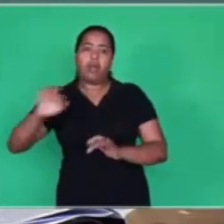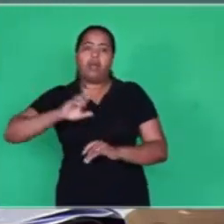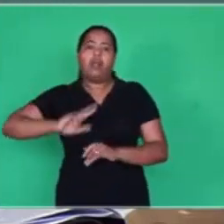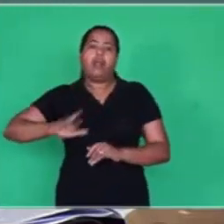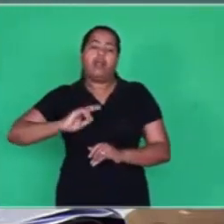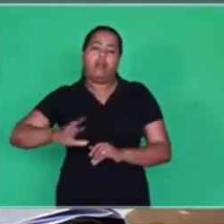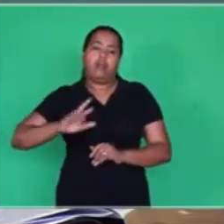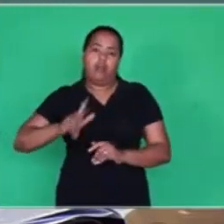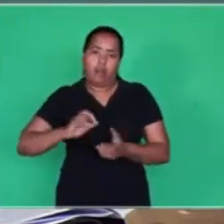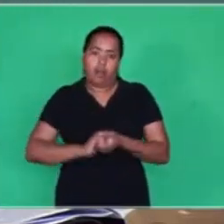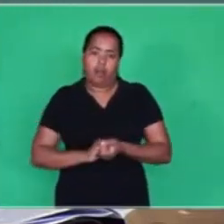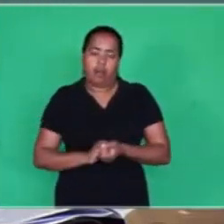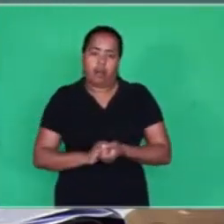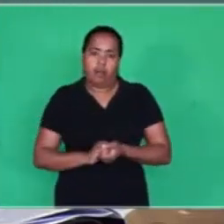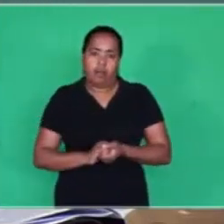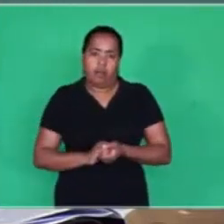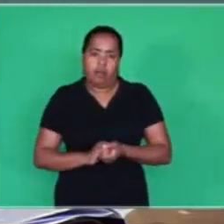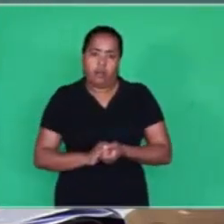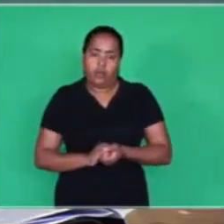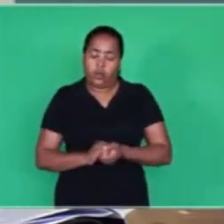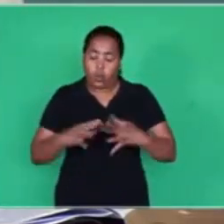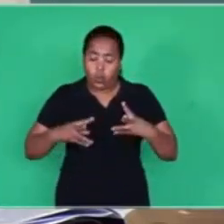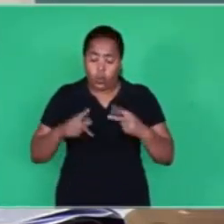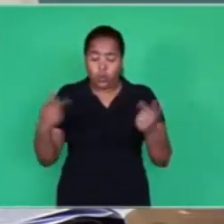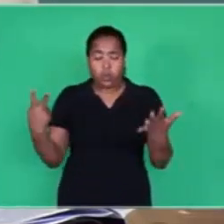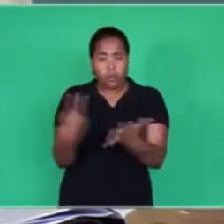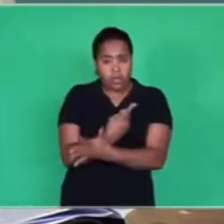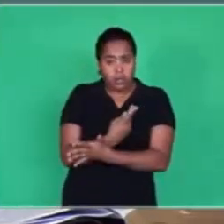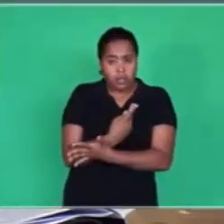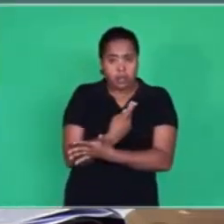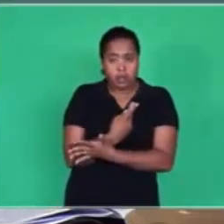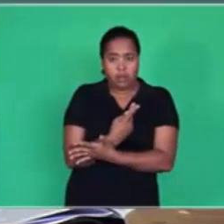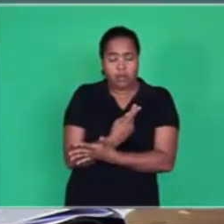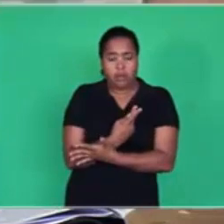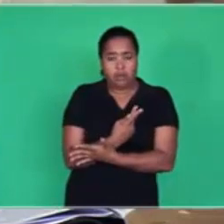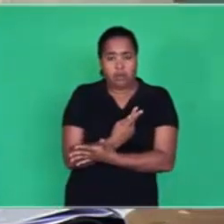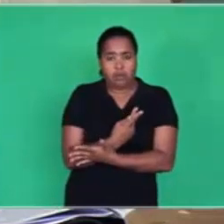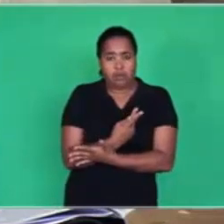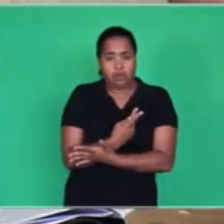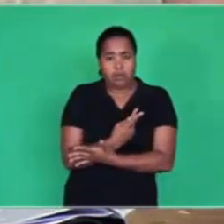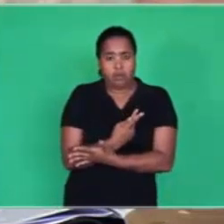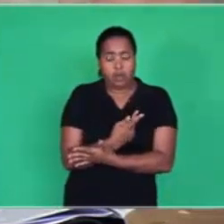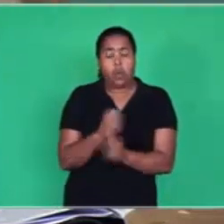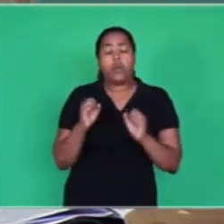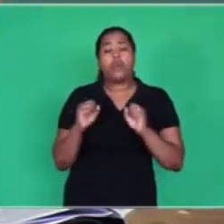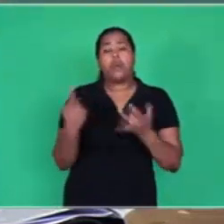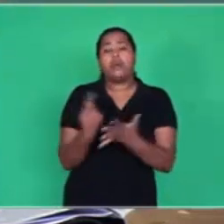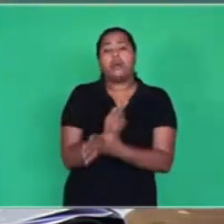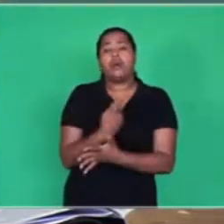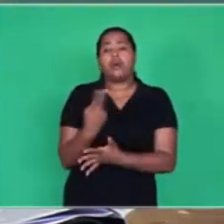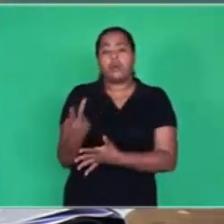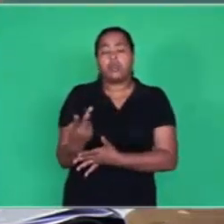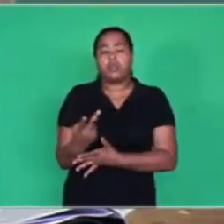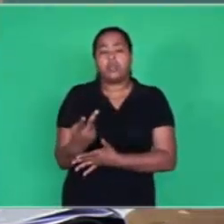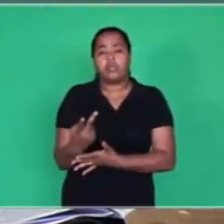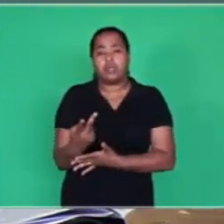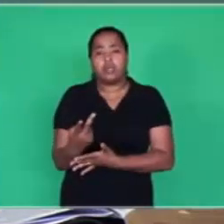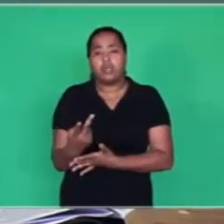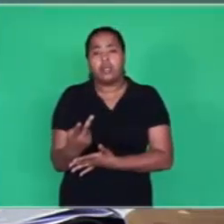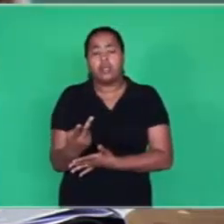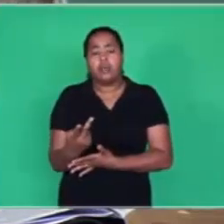This plague will rot all of us. The battle will be won with this